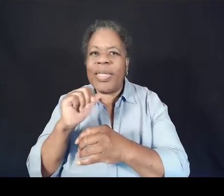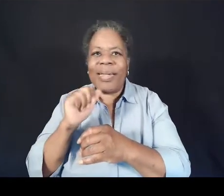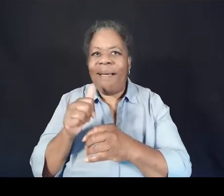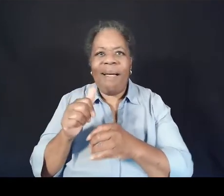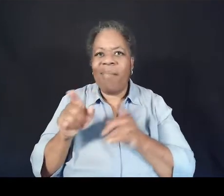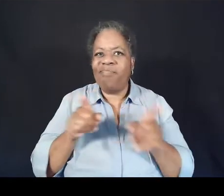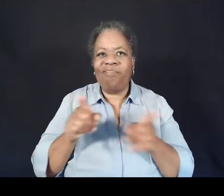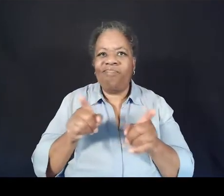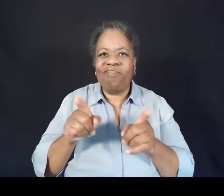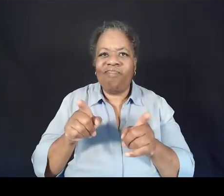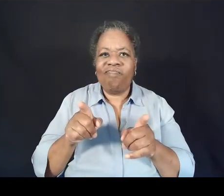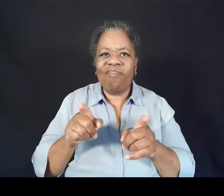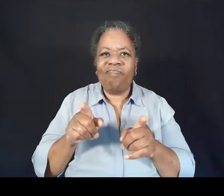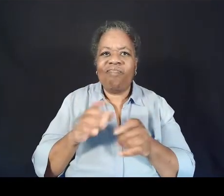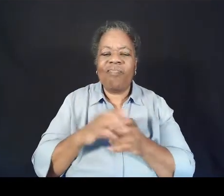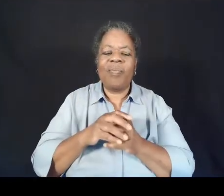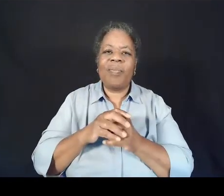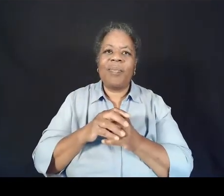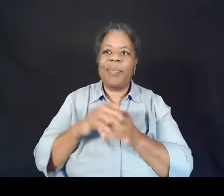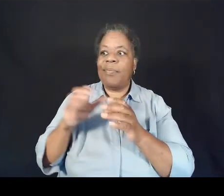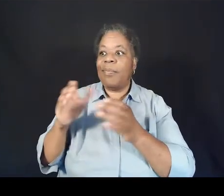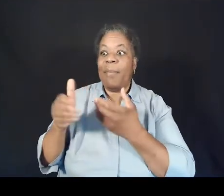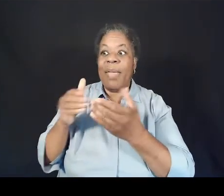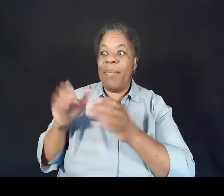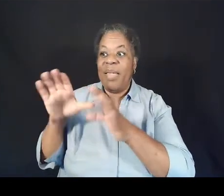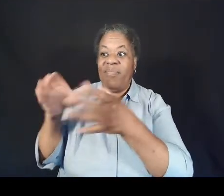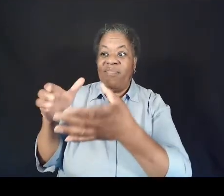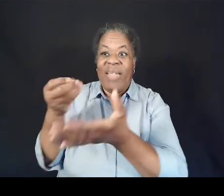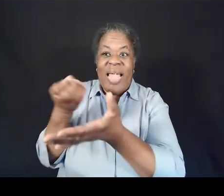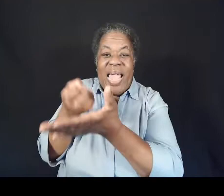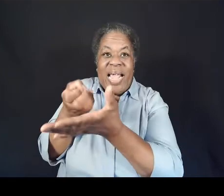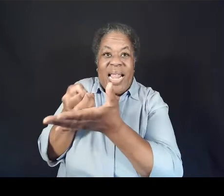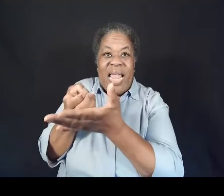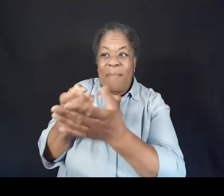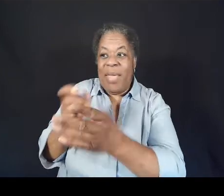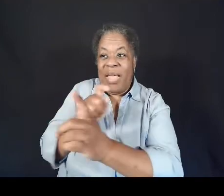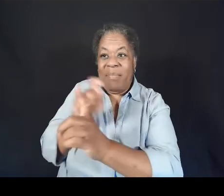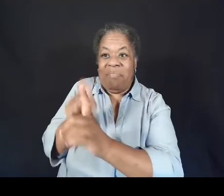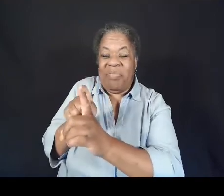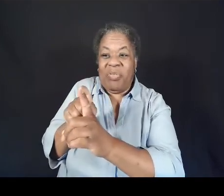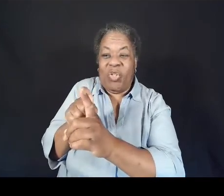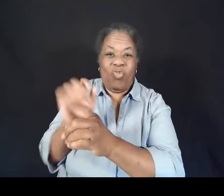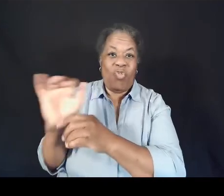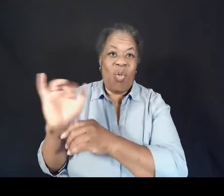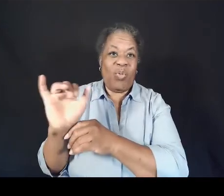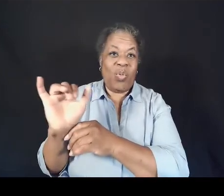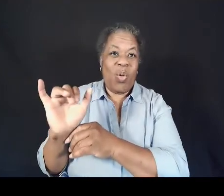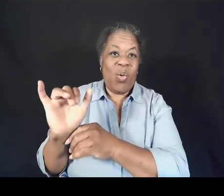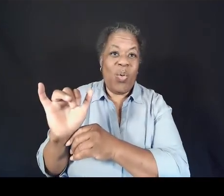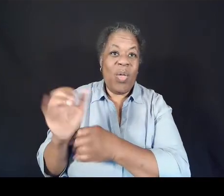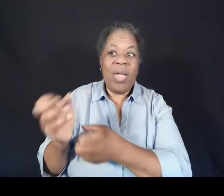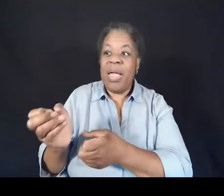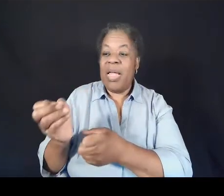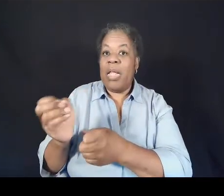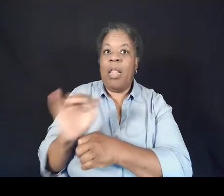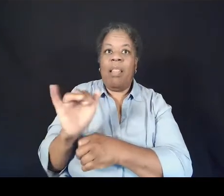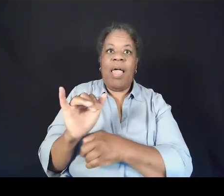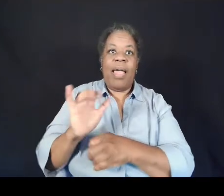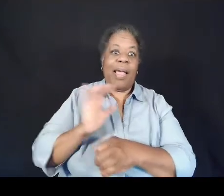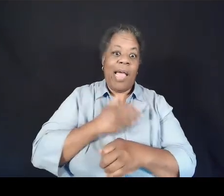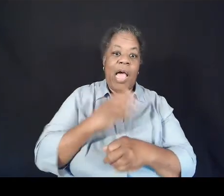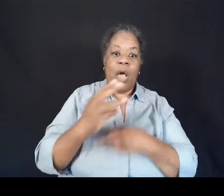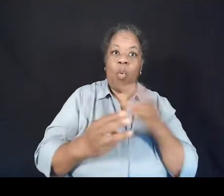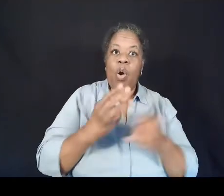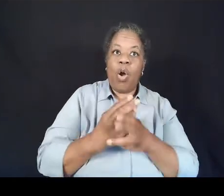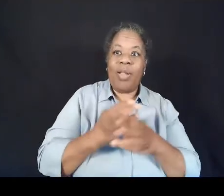probably dealing with some economic hardship and persecution as well. Like many immigrants in our world today,